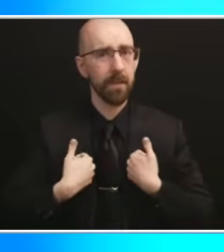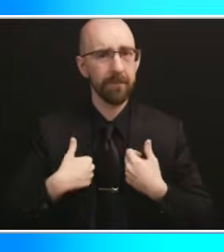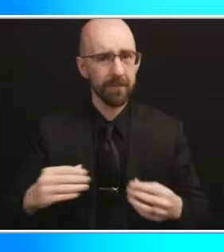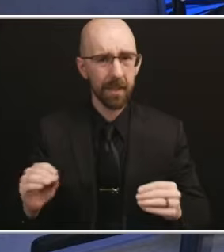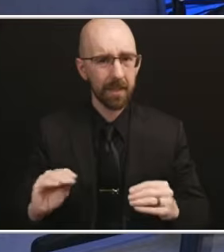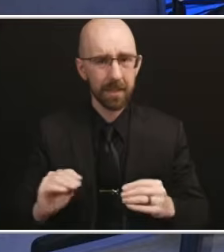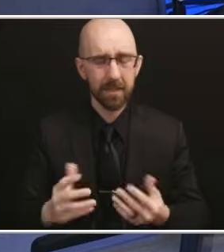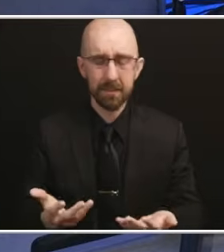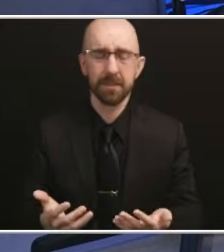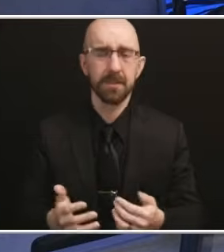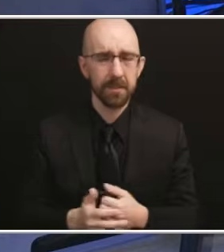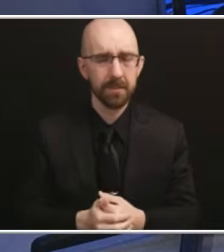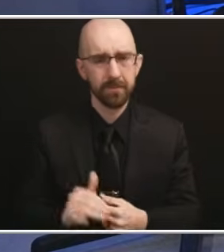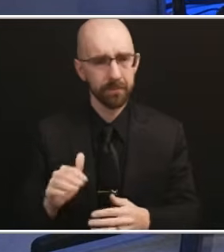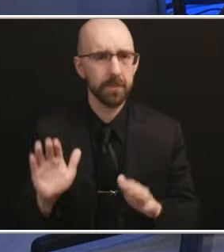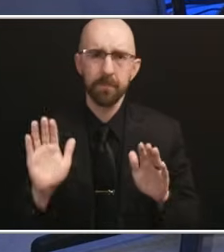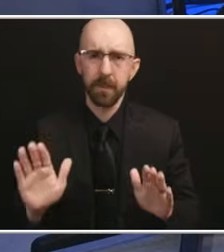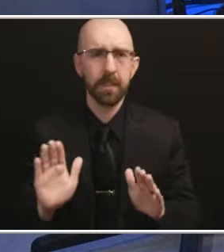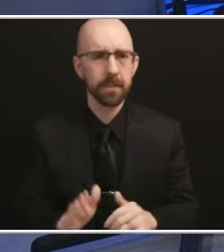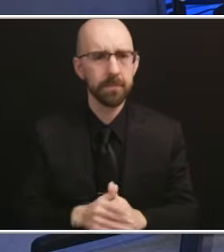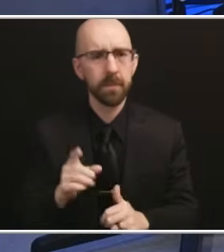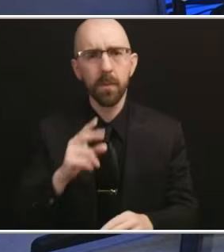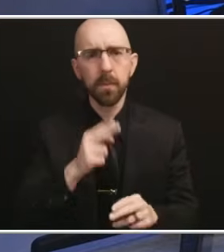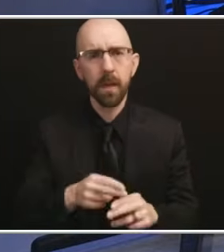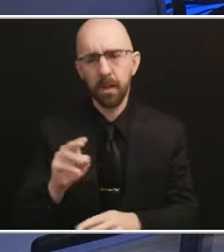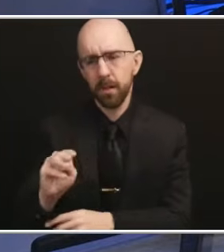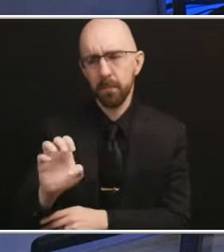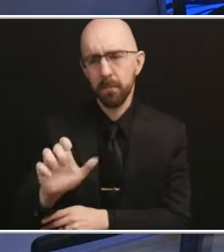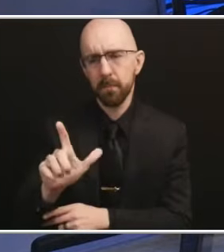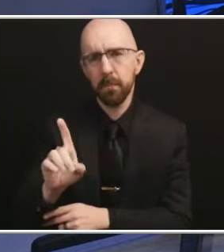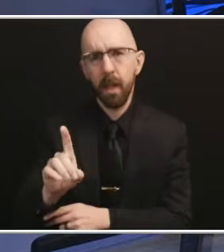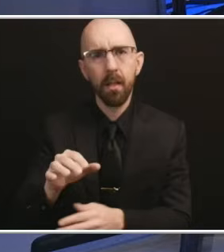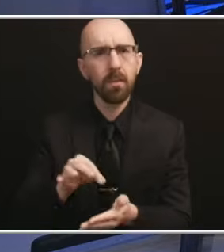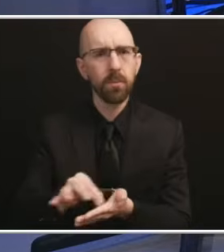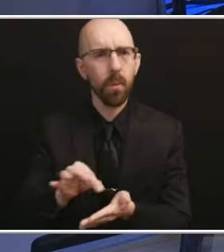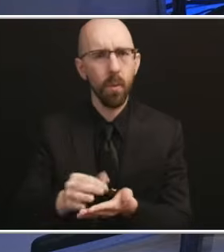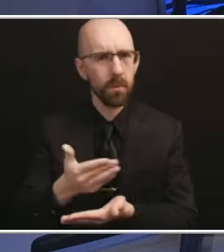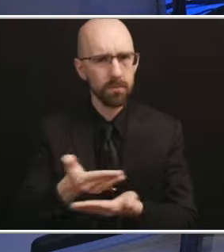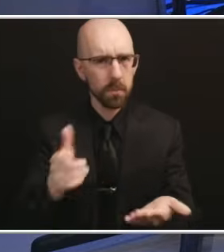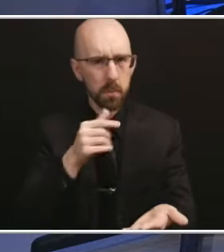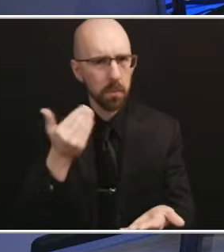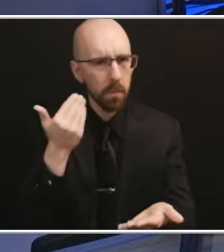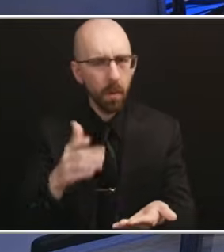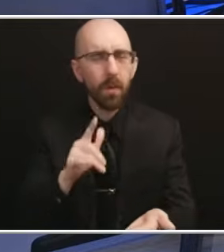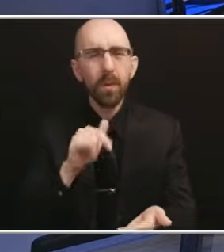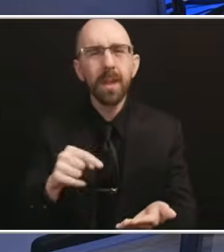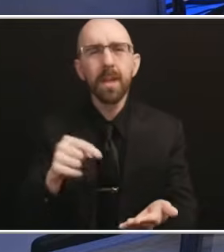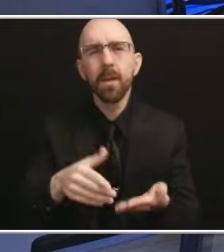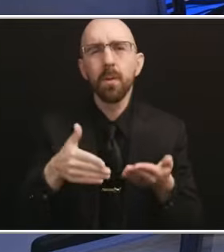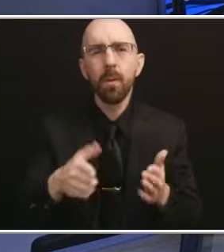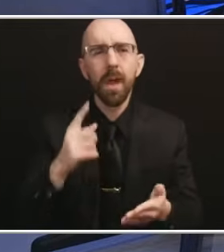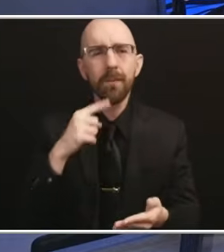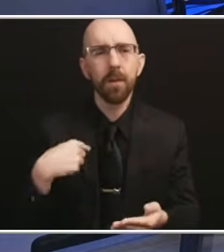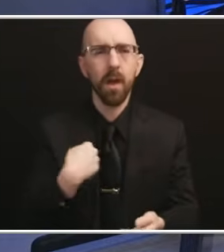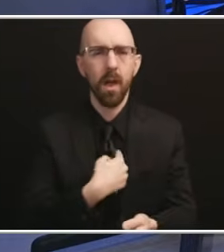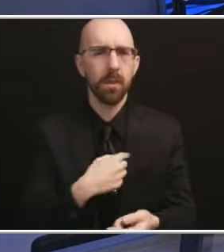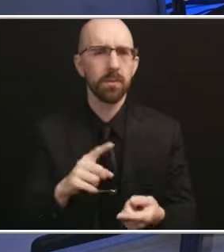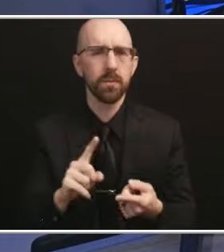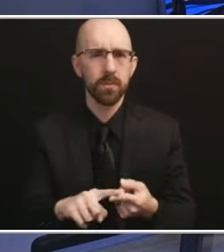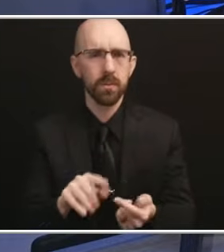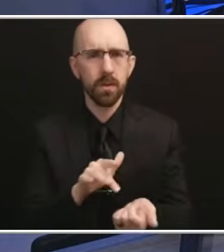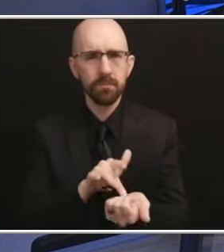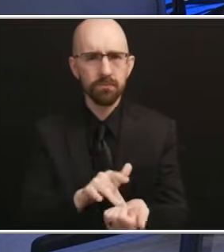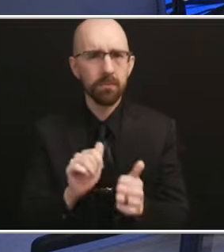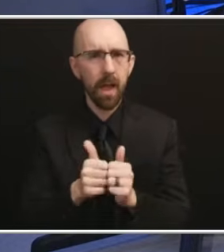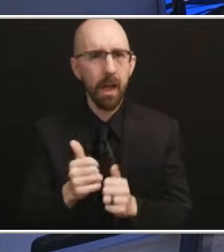That's amazing. So you mentioned the MELD score. The MELD score, for folks out there, is really just a way for us to gauge how sick the liver